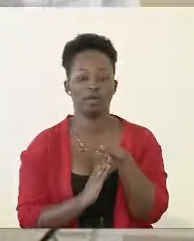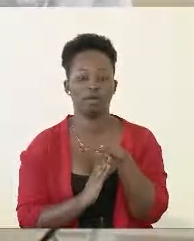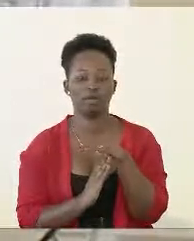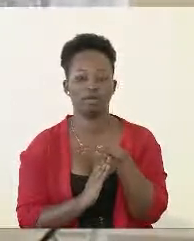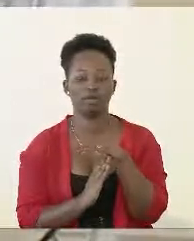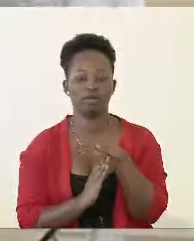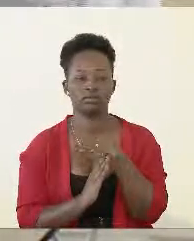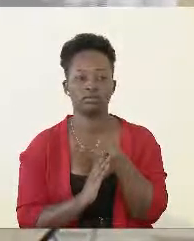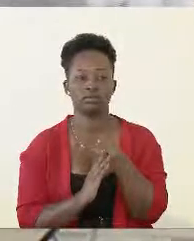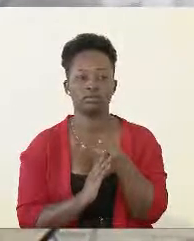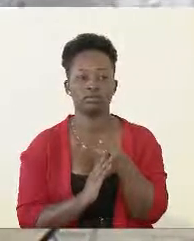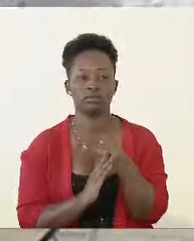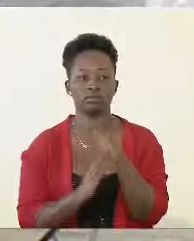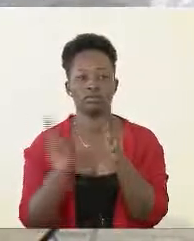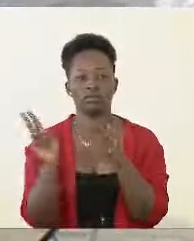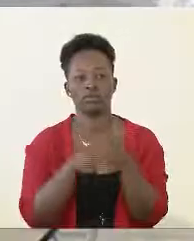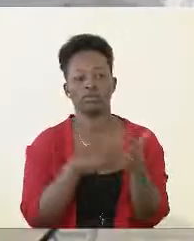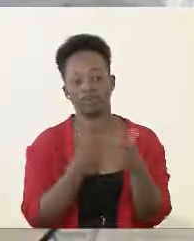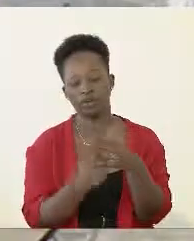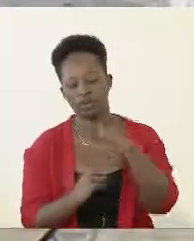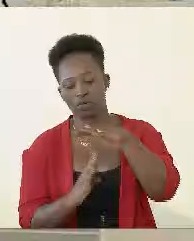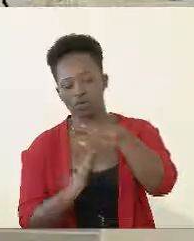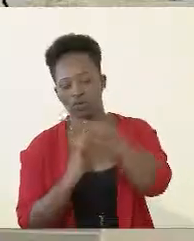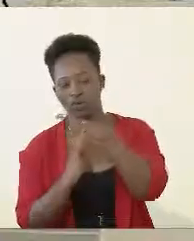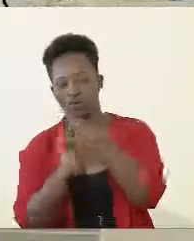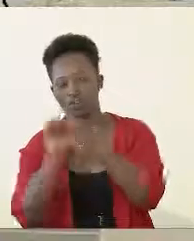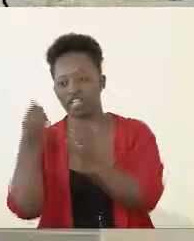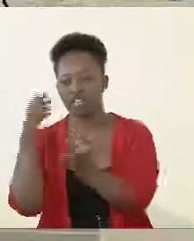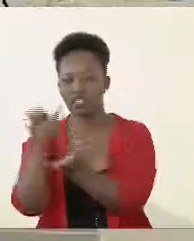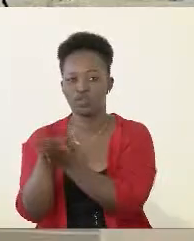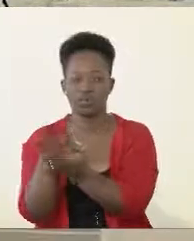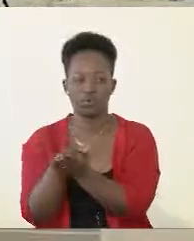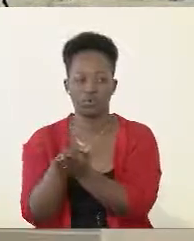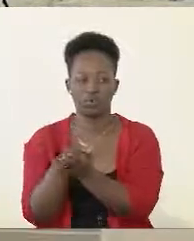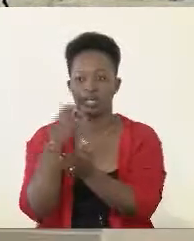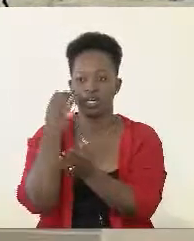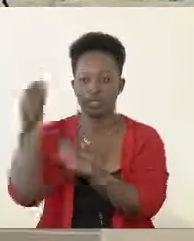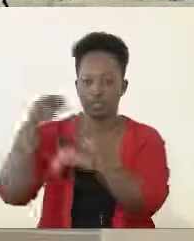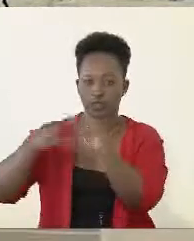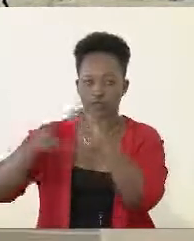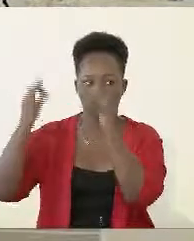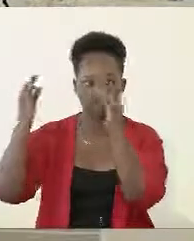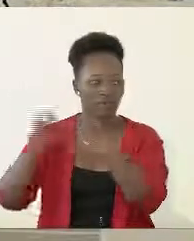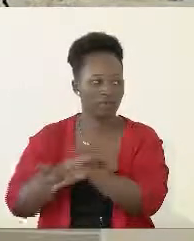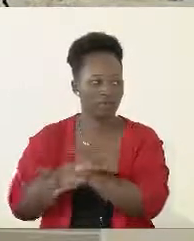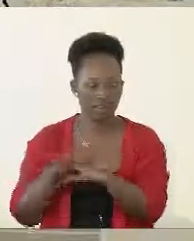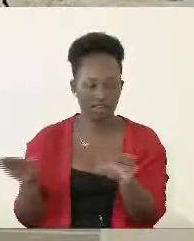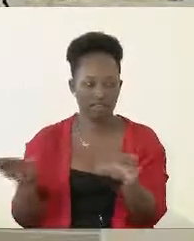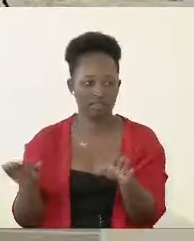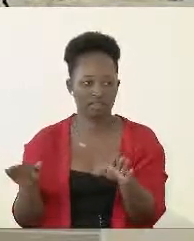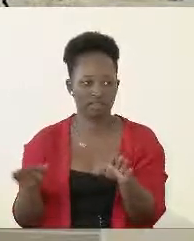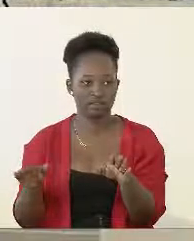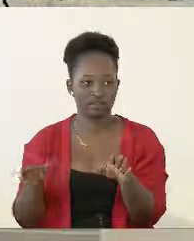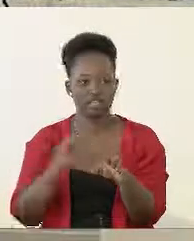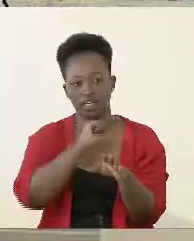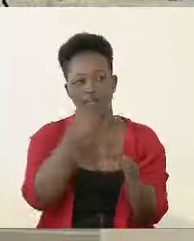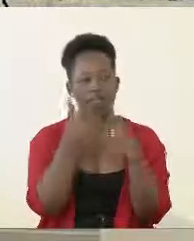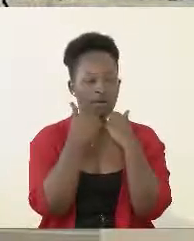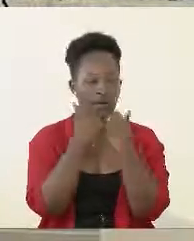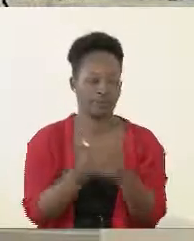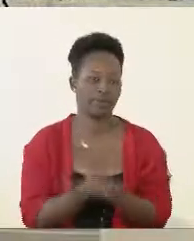business. His statement was based on that, the characteristics, the features, the signs,